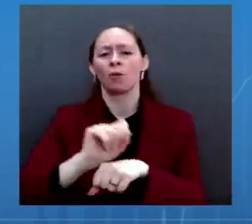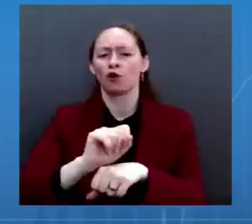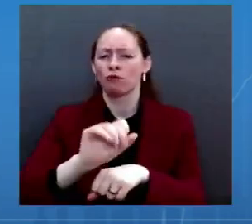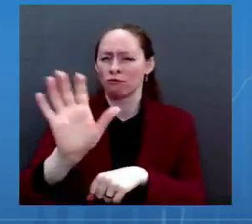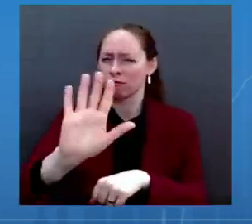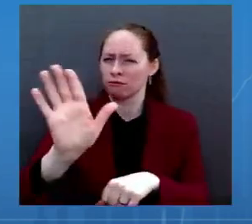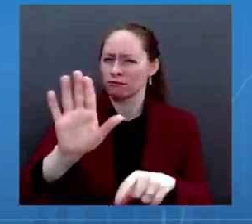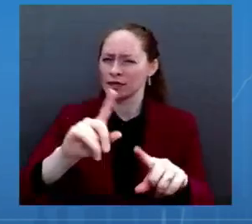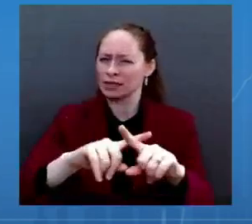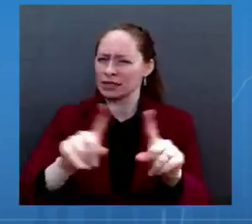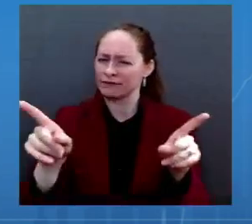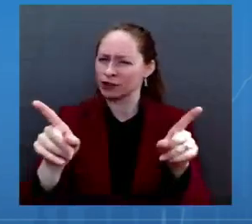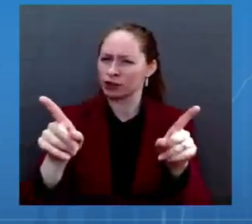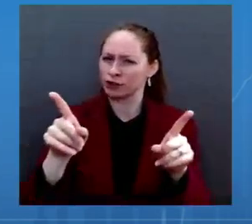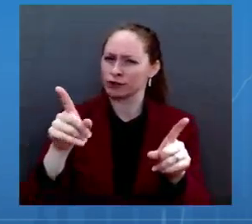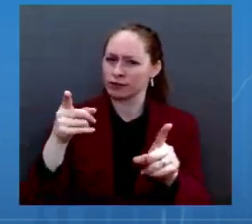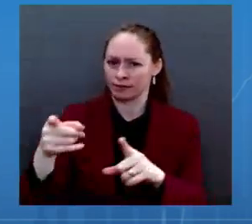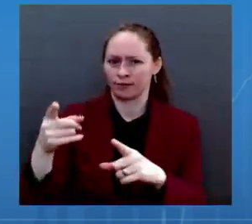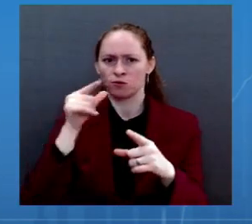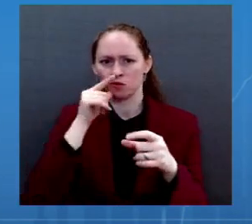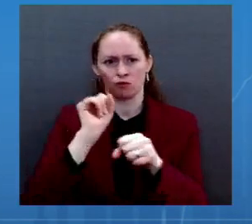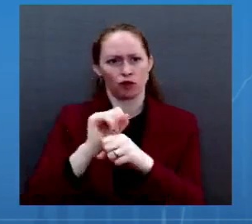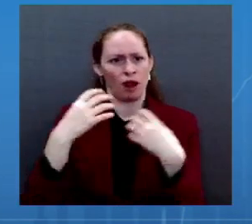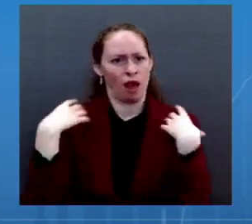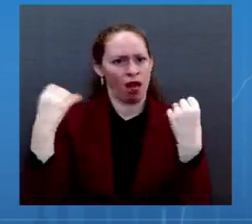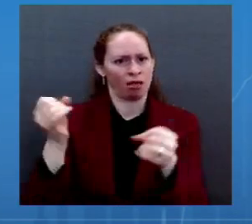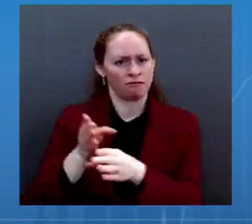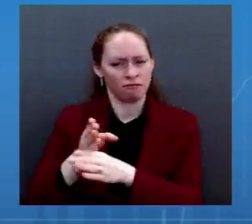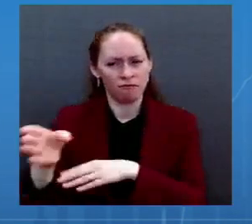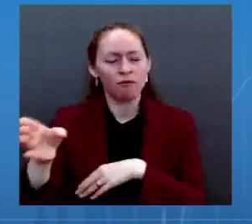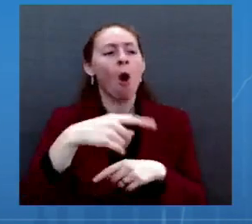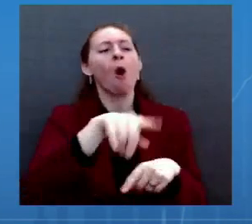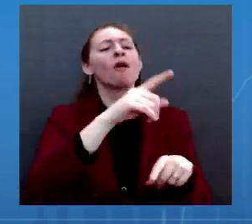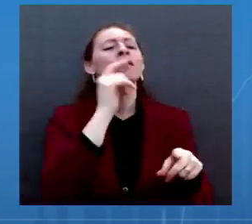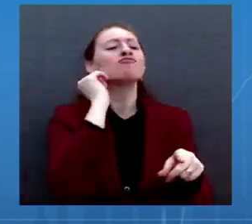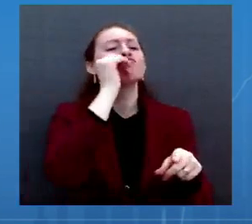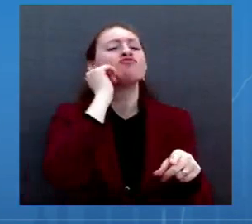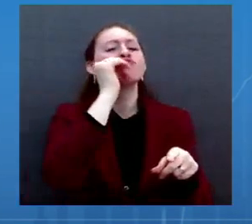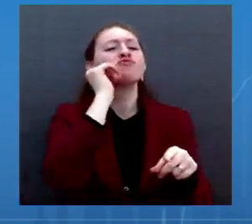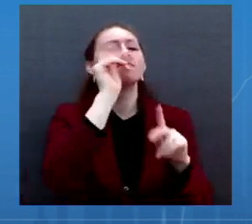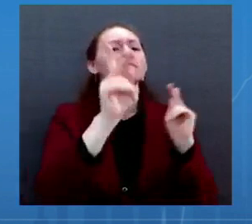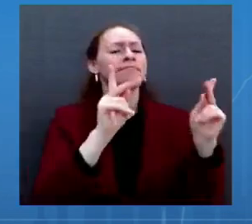Next question. All right, a couple more questions. Let's go to Meg Terrell at CNBC.